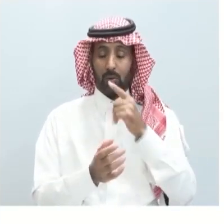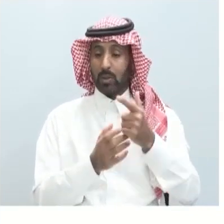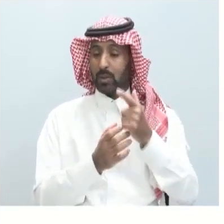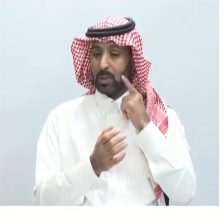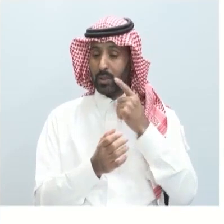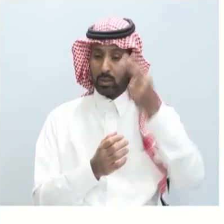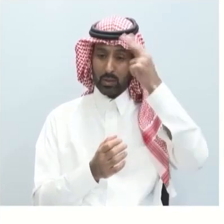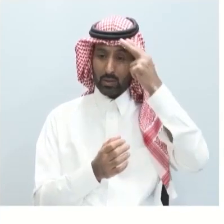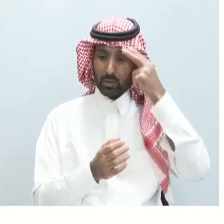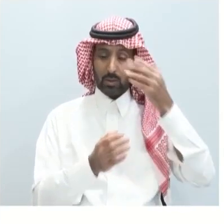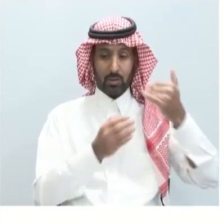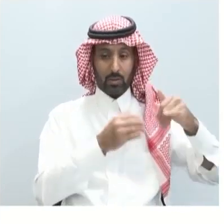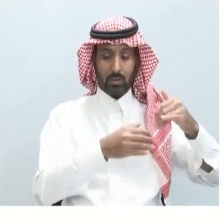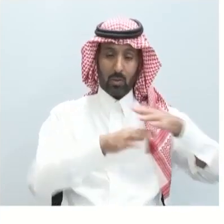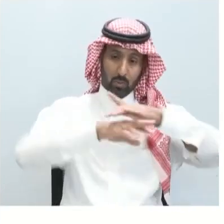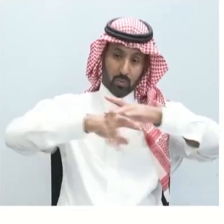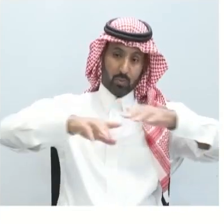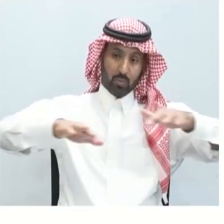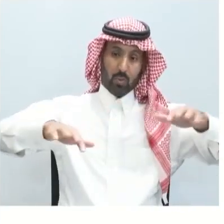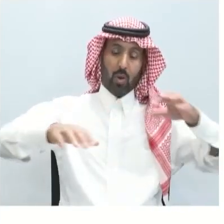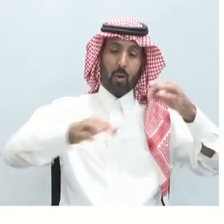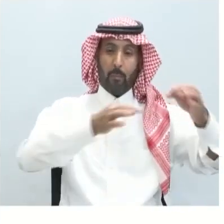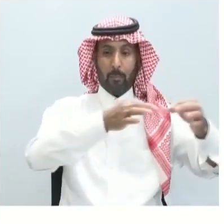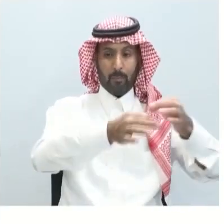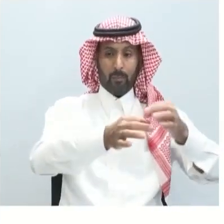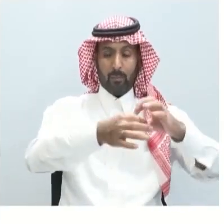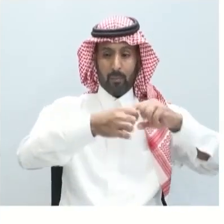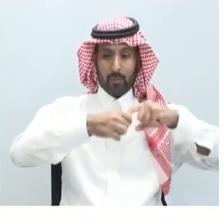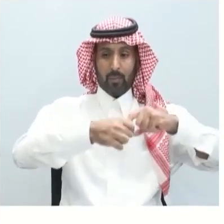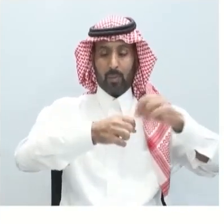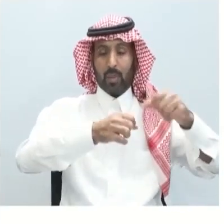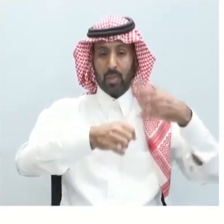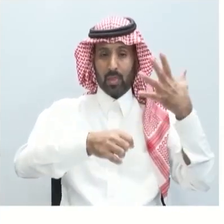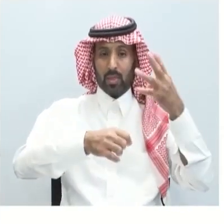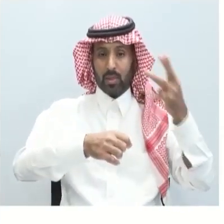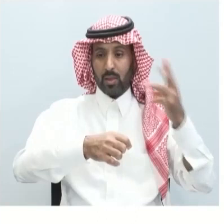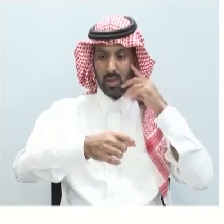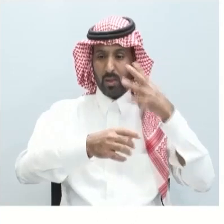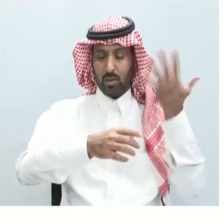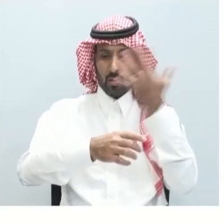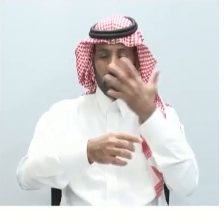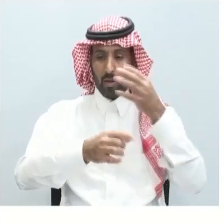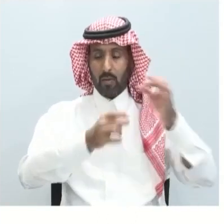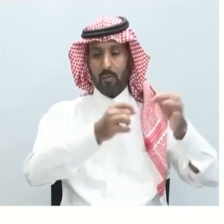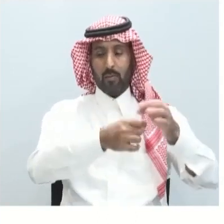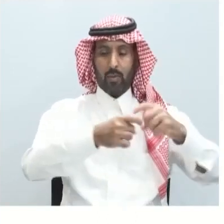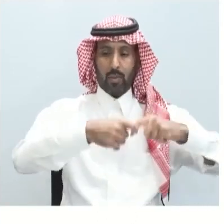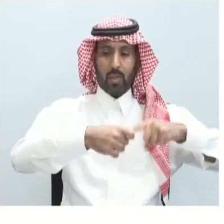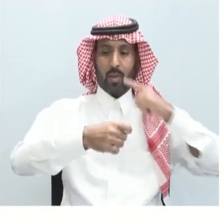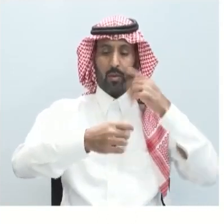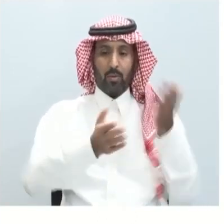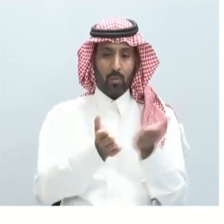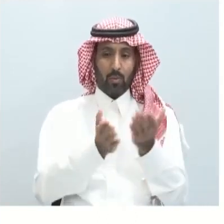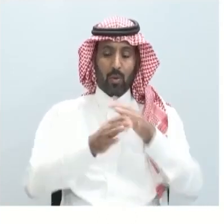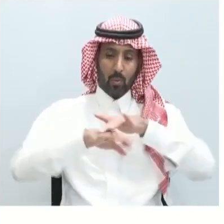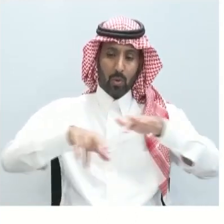has a strategic position. So let's see the answer here. The kingdom's position connects the waterways of